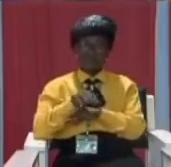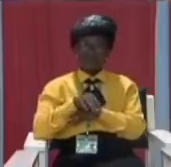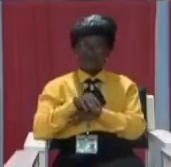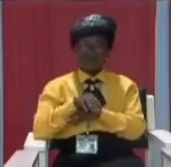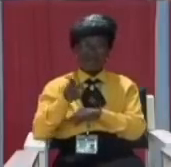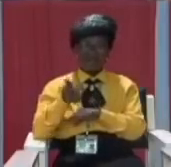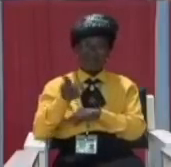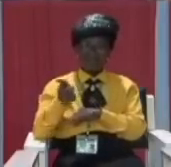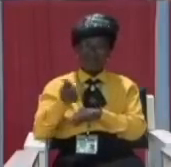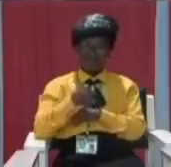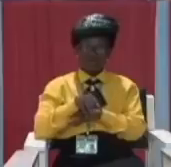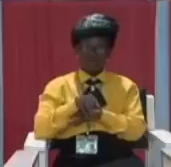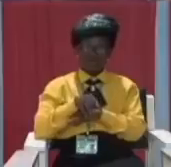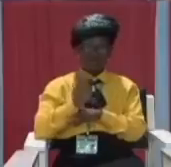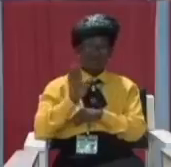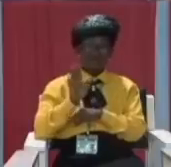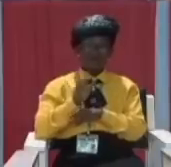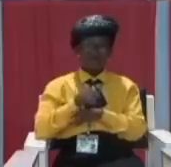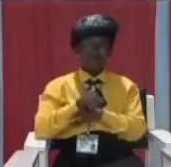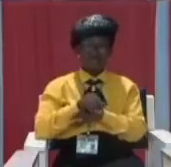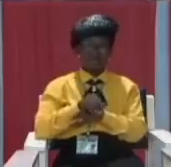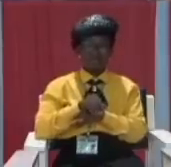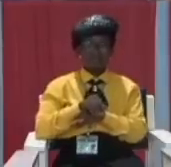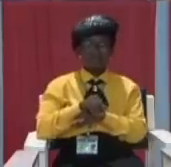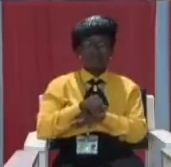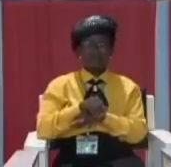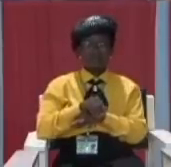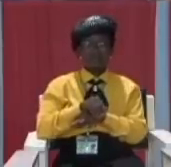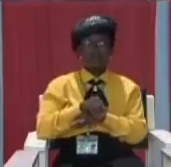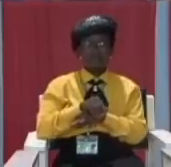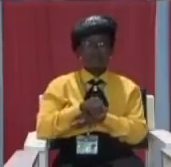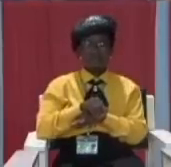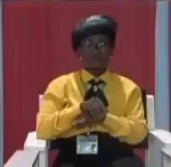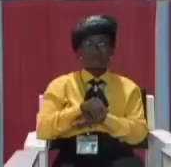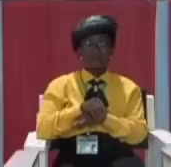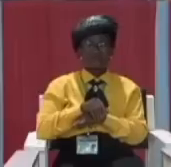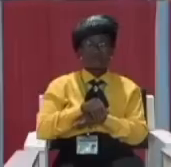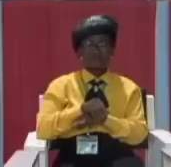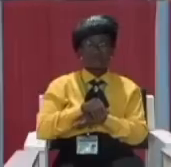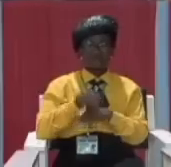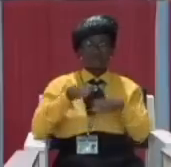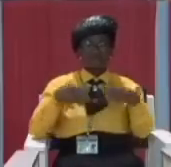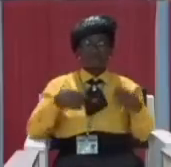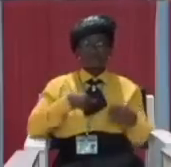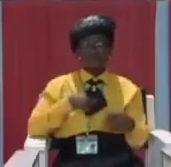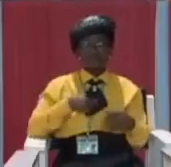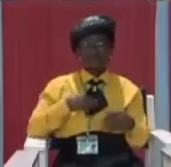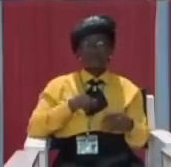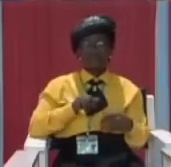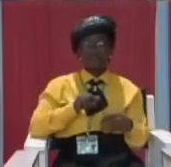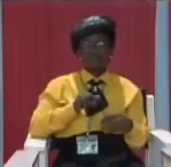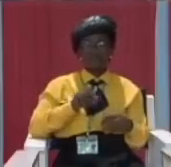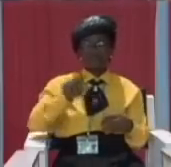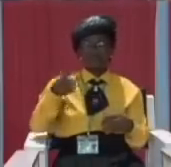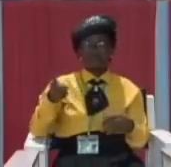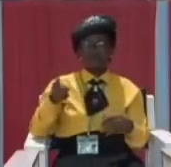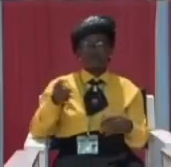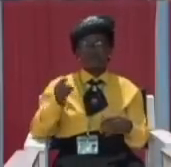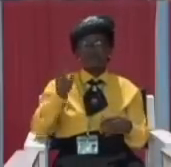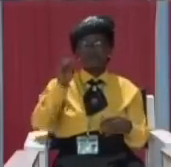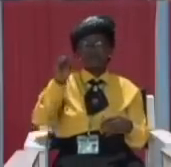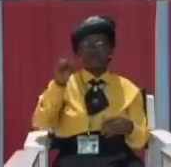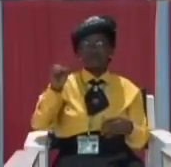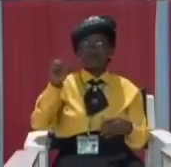quickly and easily. Give me a booster, a second dose of